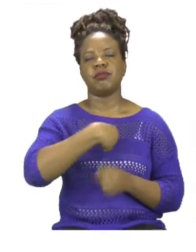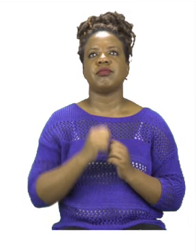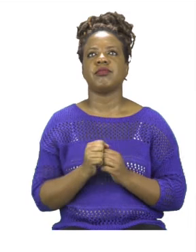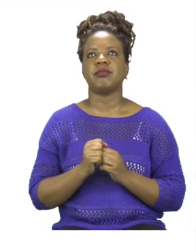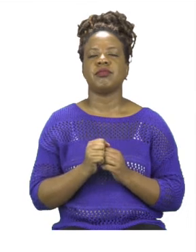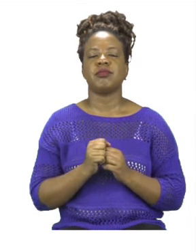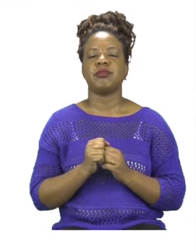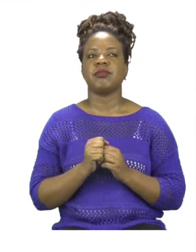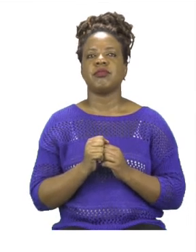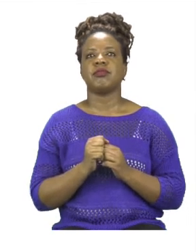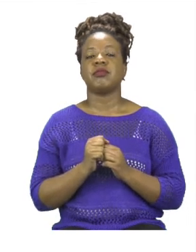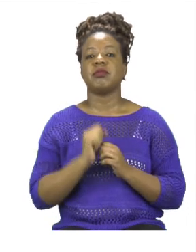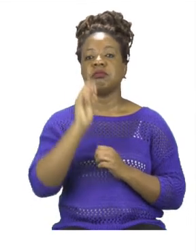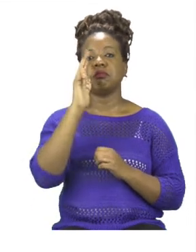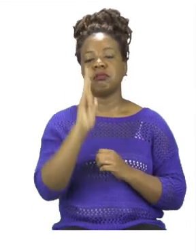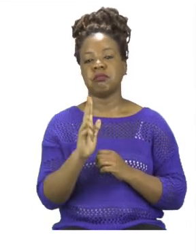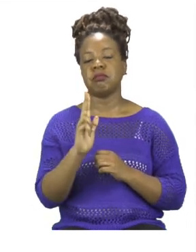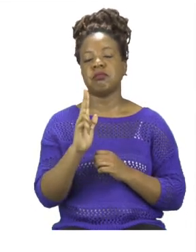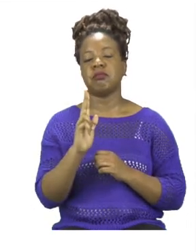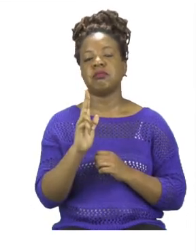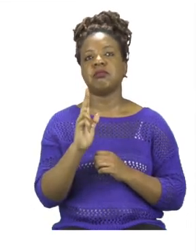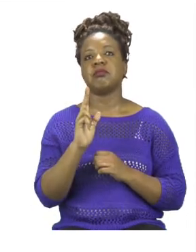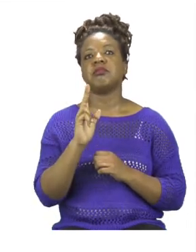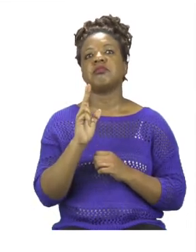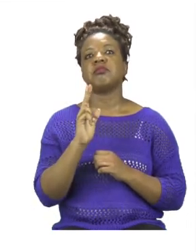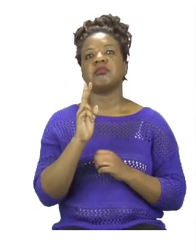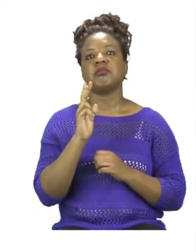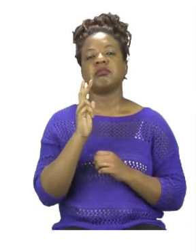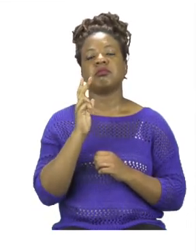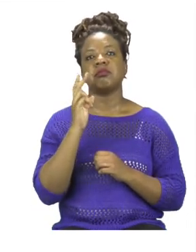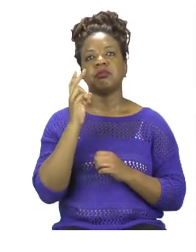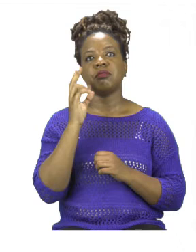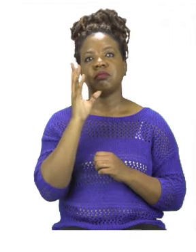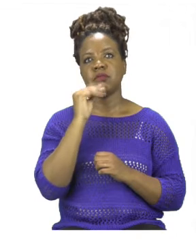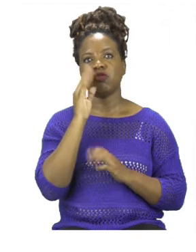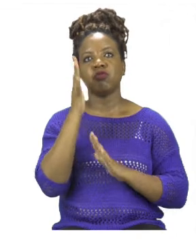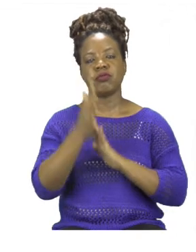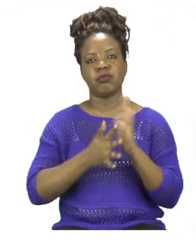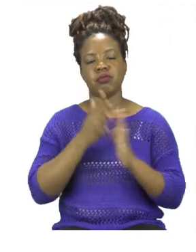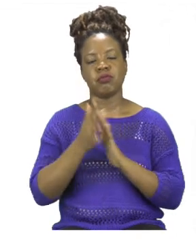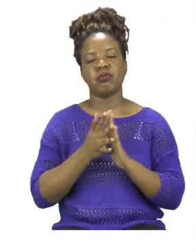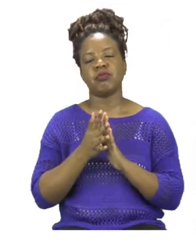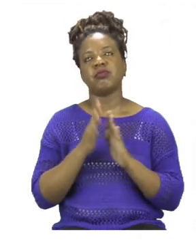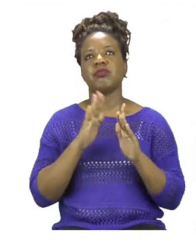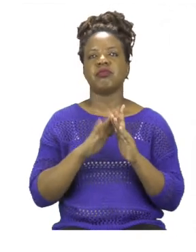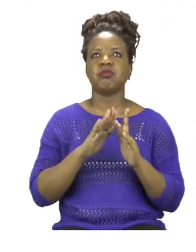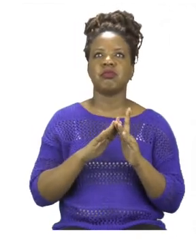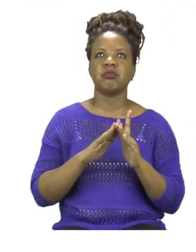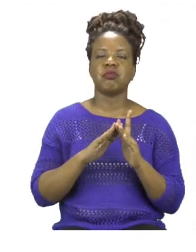think or what was said. If someone is speaking, we usually say that they have